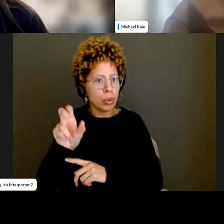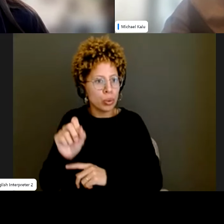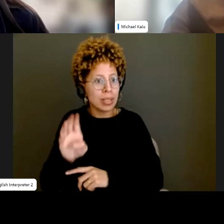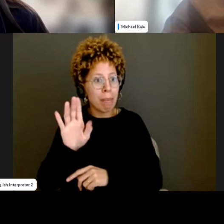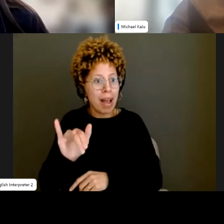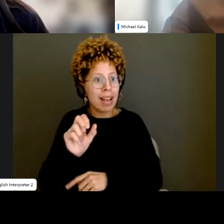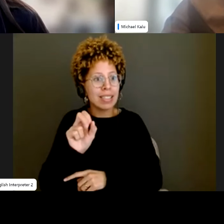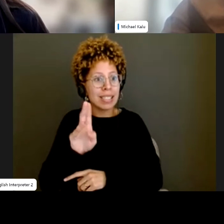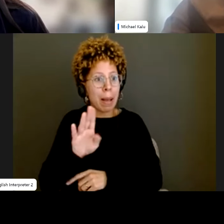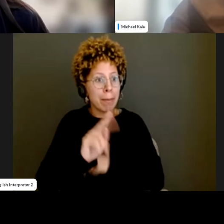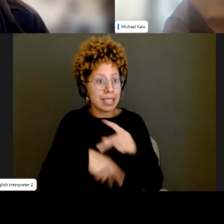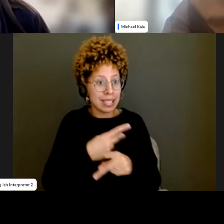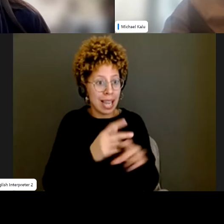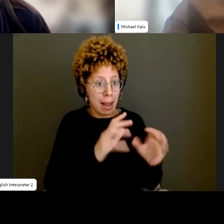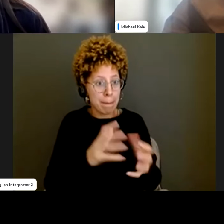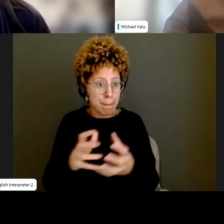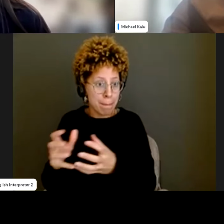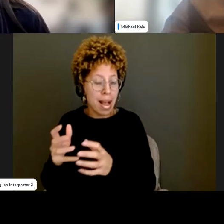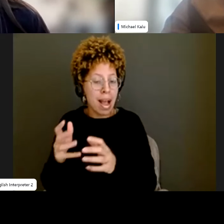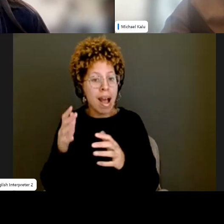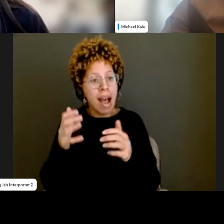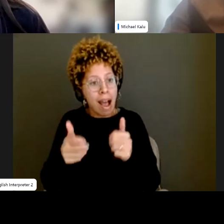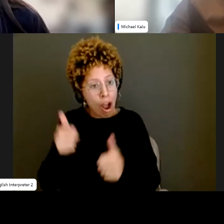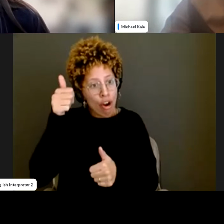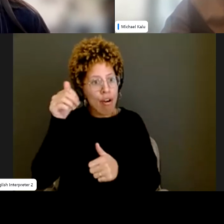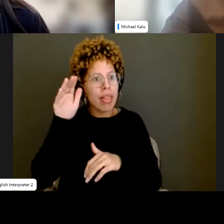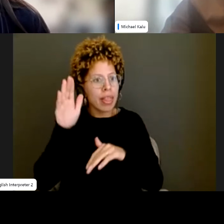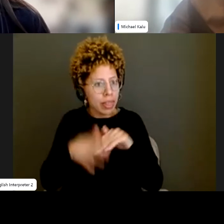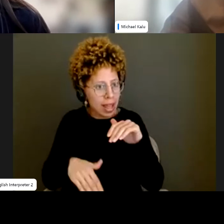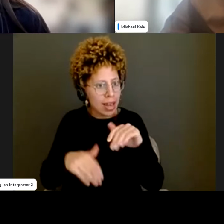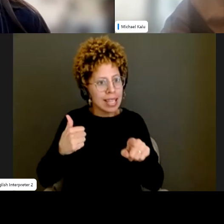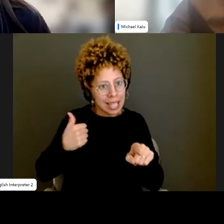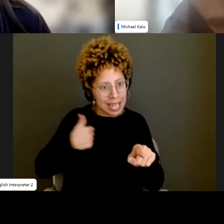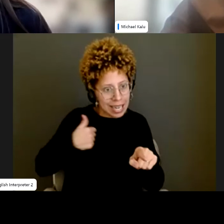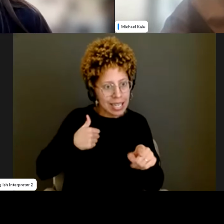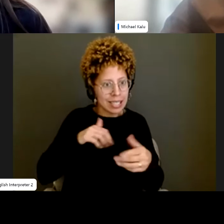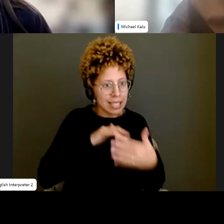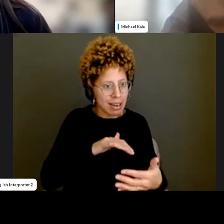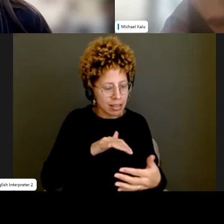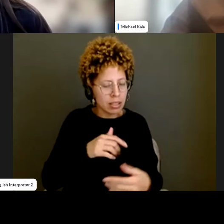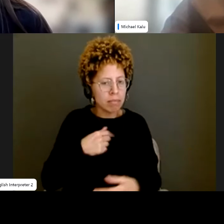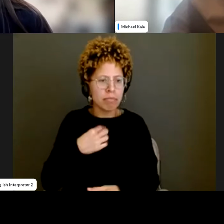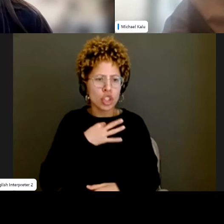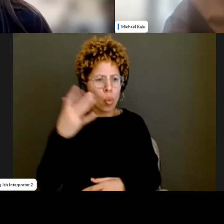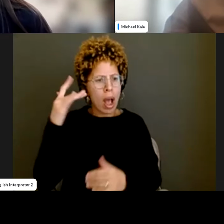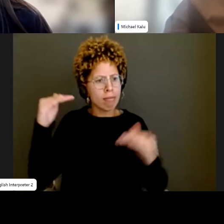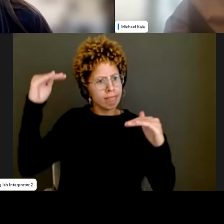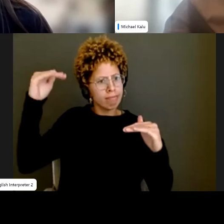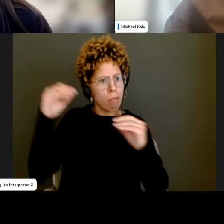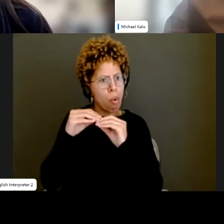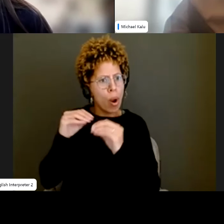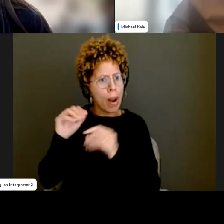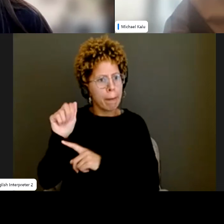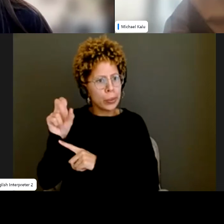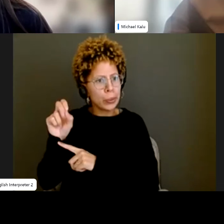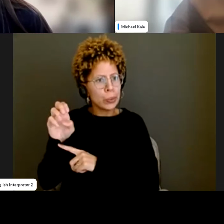from those found in they're much higher than those found in Canadian studies. Can you comment on why this discrepancy might exist?